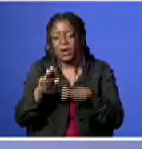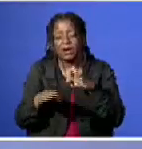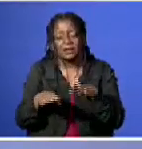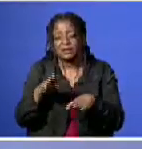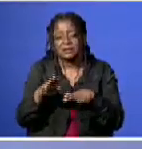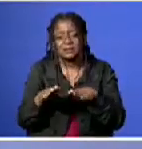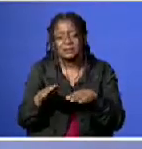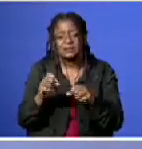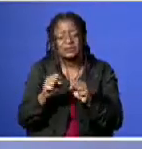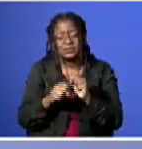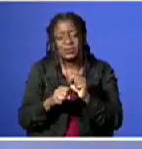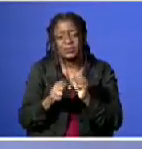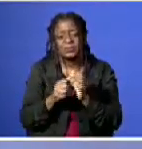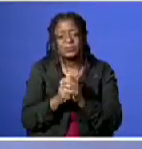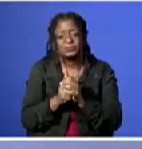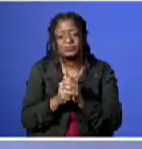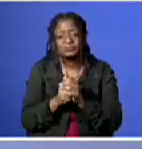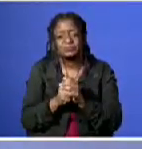So